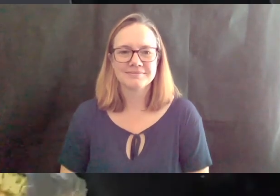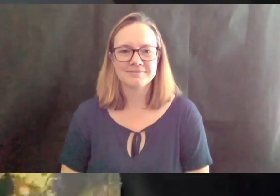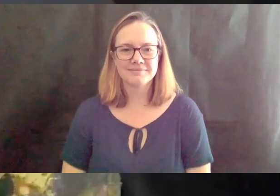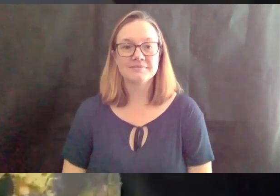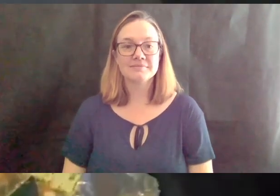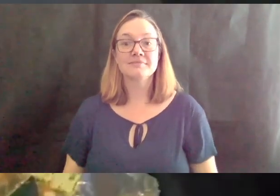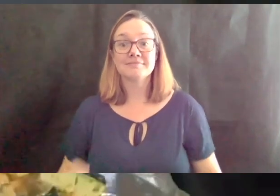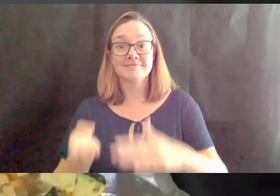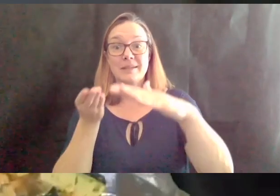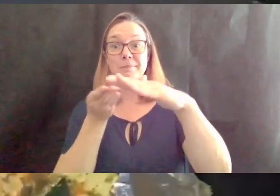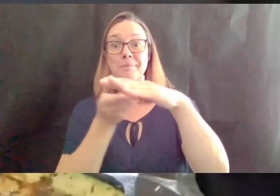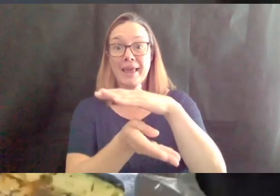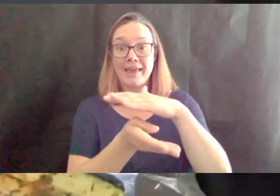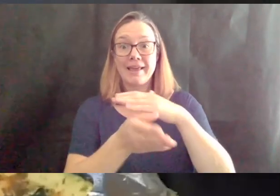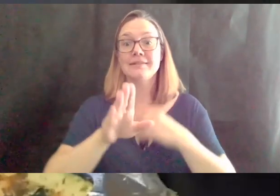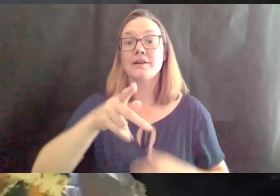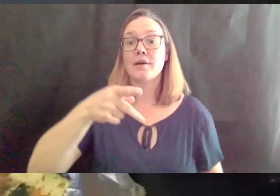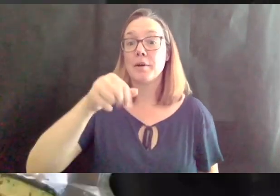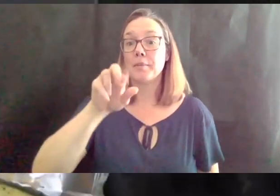A baked Parmesan zucchini.